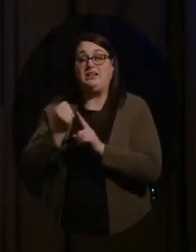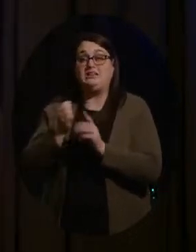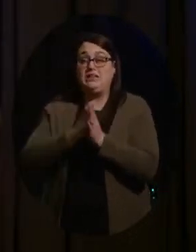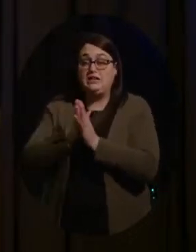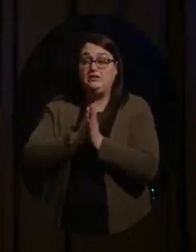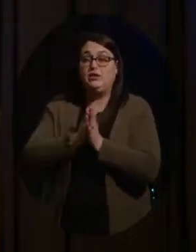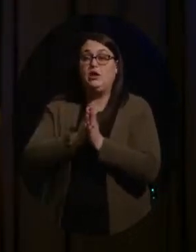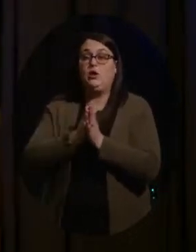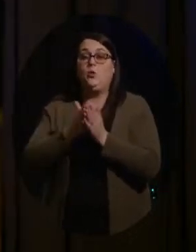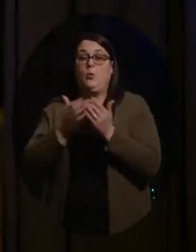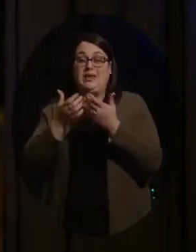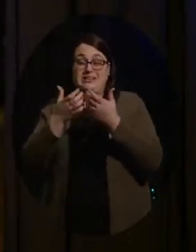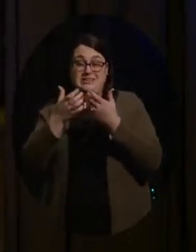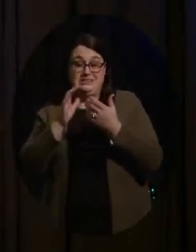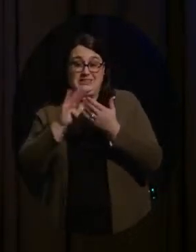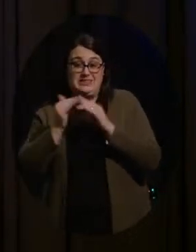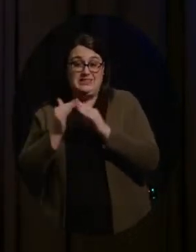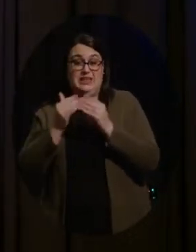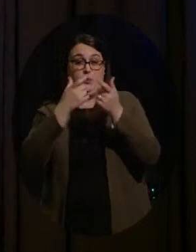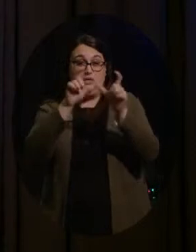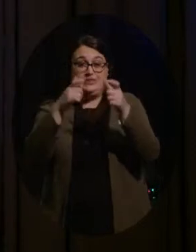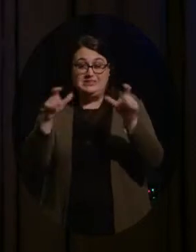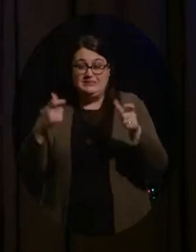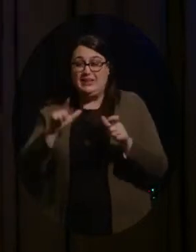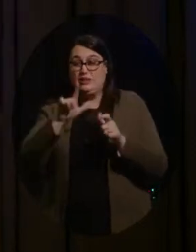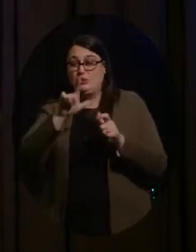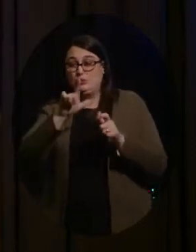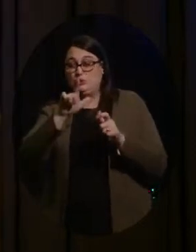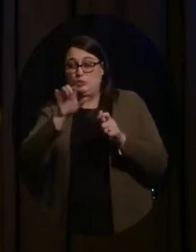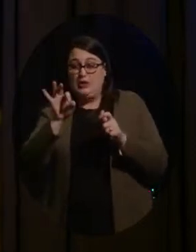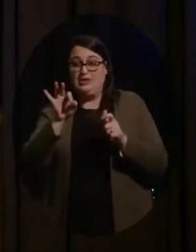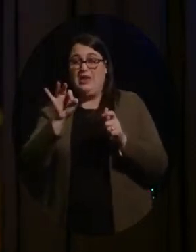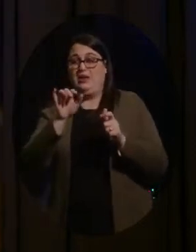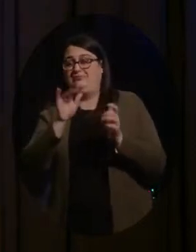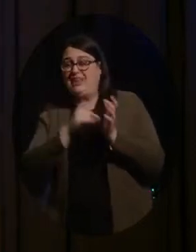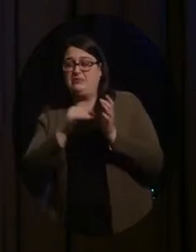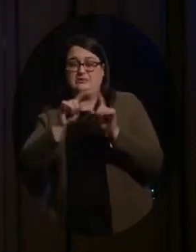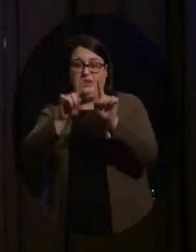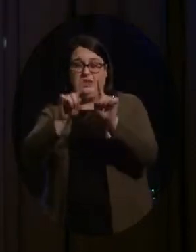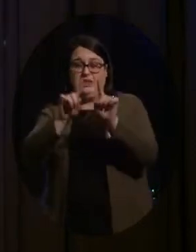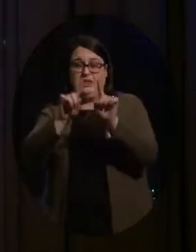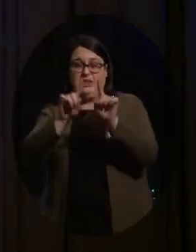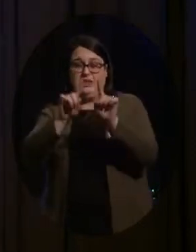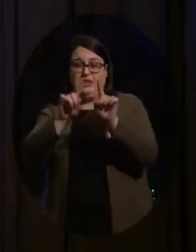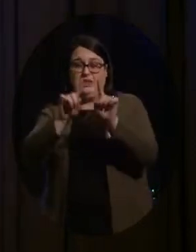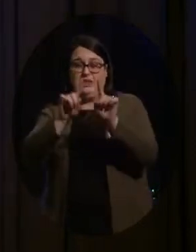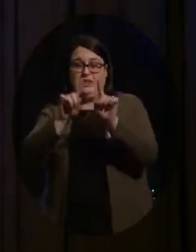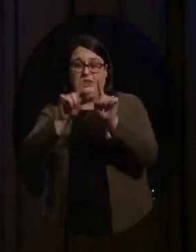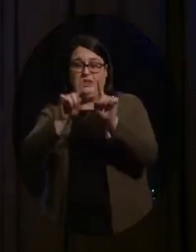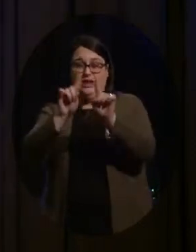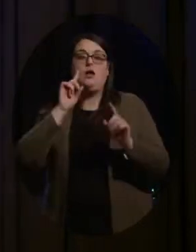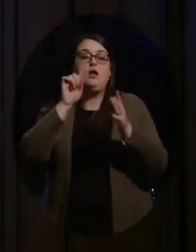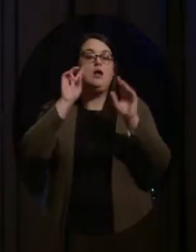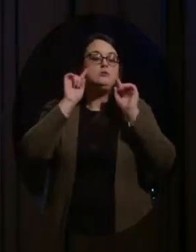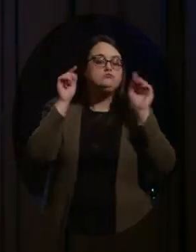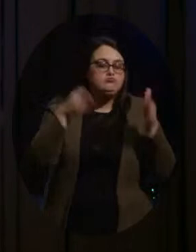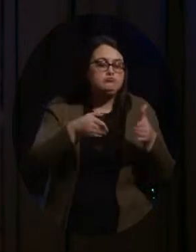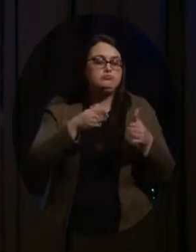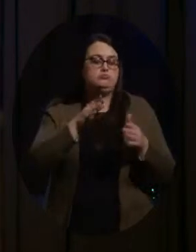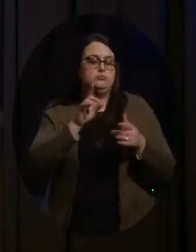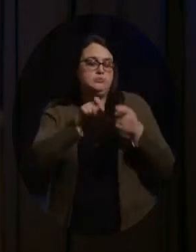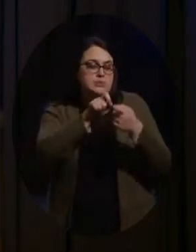our city into 29,000 micro areas. RPD was able to identify specific locations down to the street